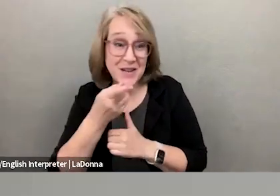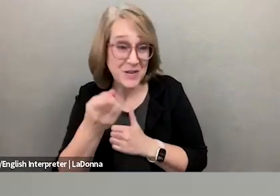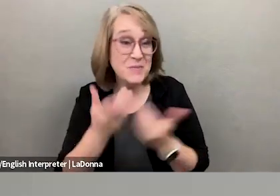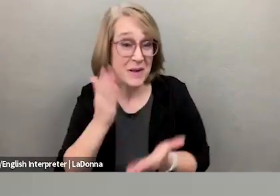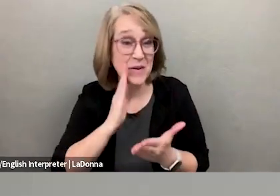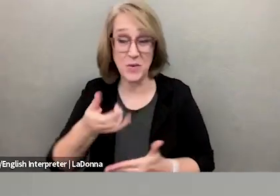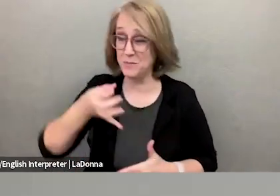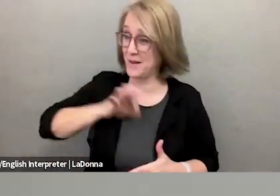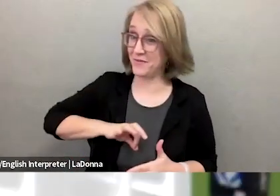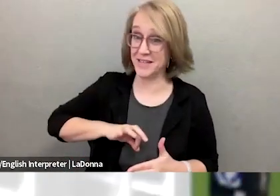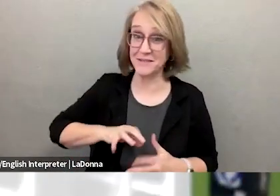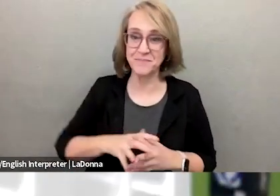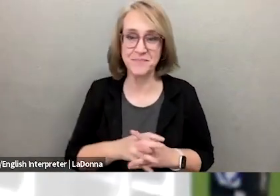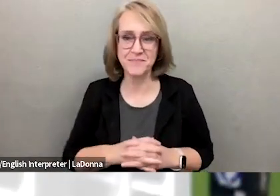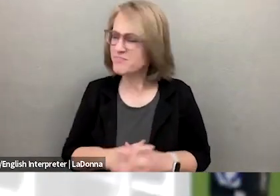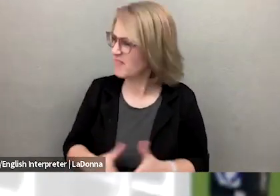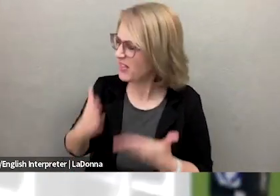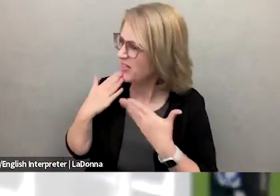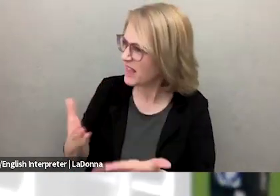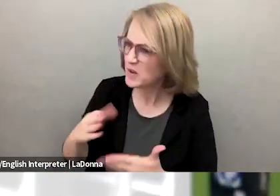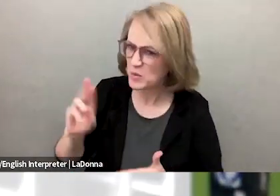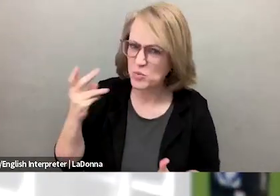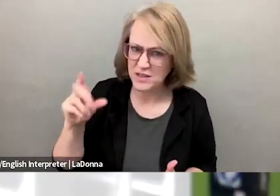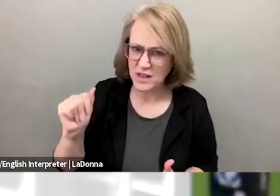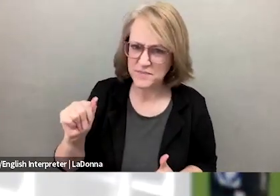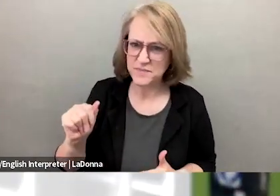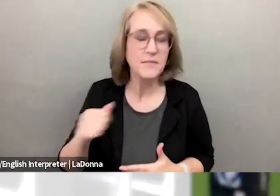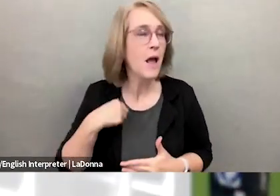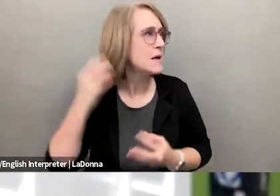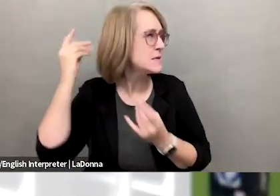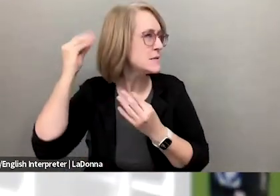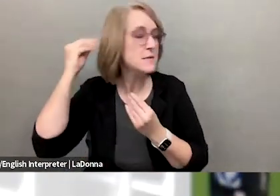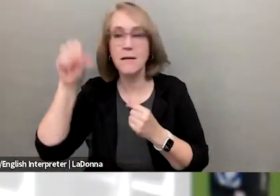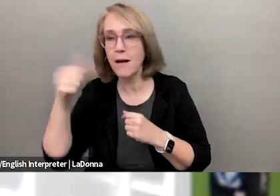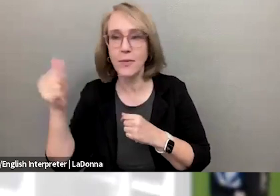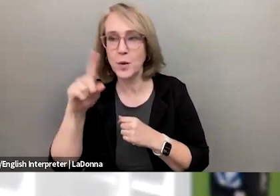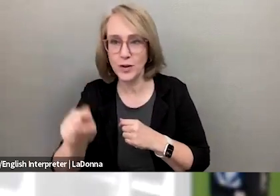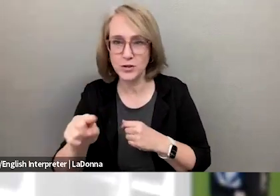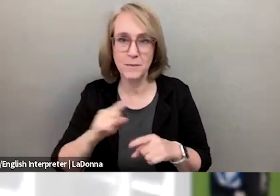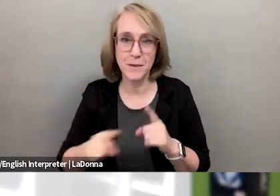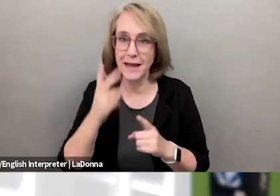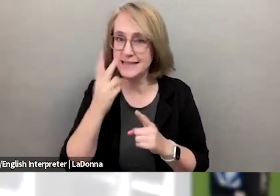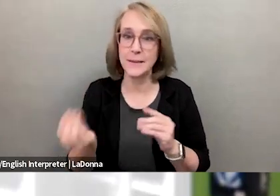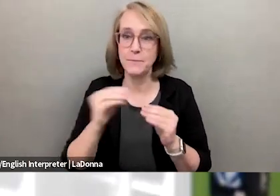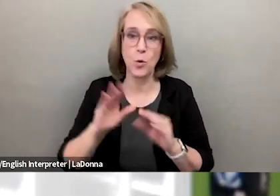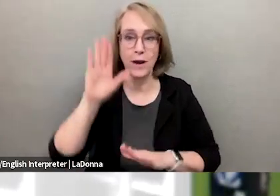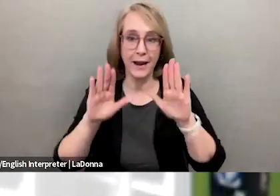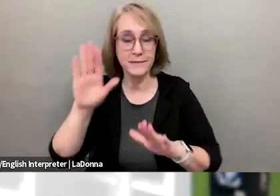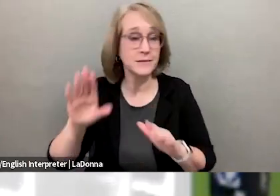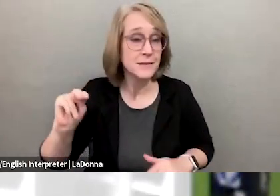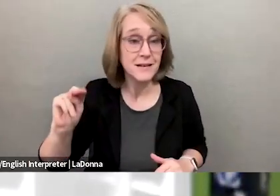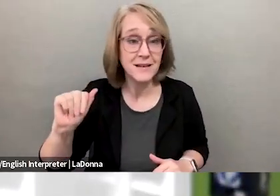family caregiver. Fantastic, Rhonda. Thank you very much for that. I've got other questions going in my mind, but we got a couple of hands too. So Natalie, why don't